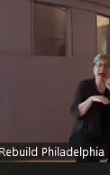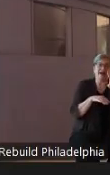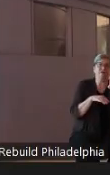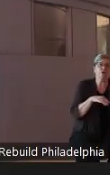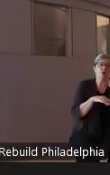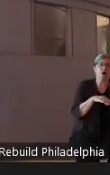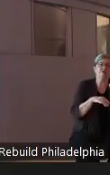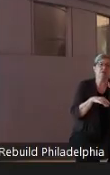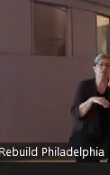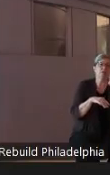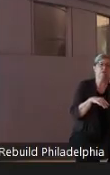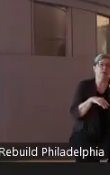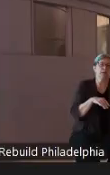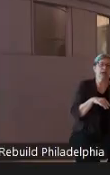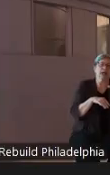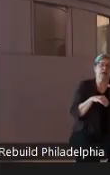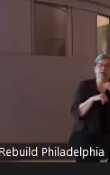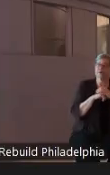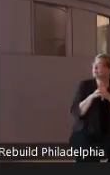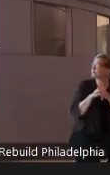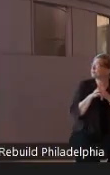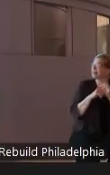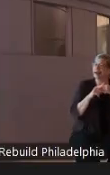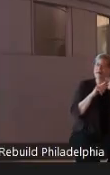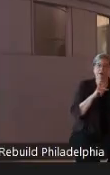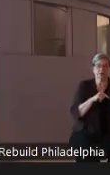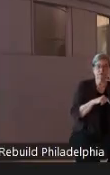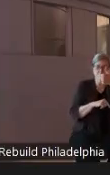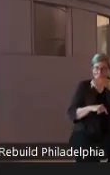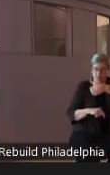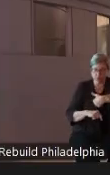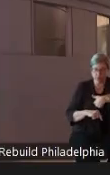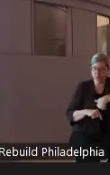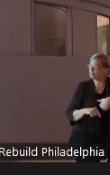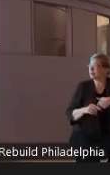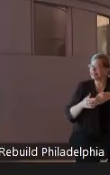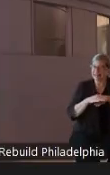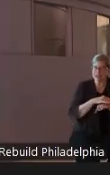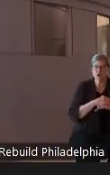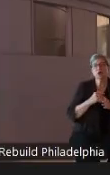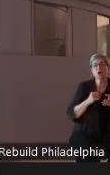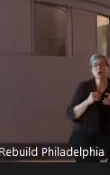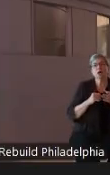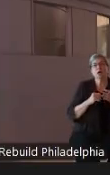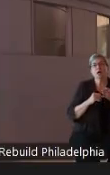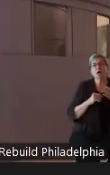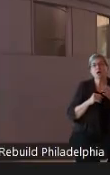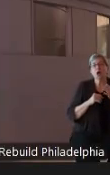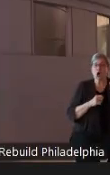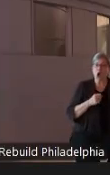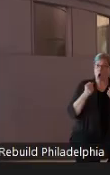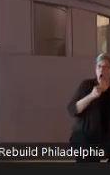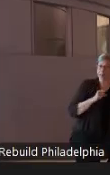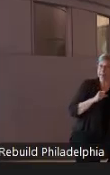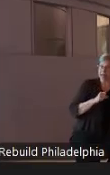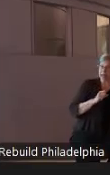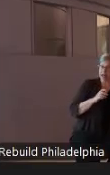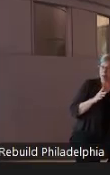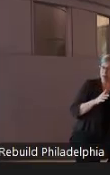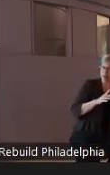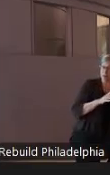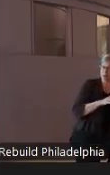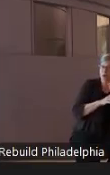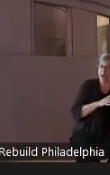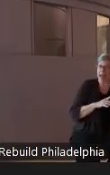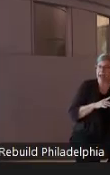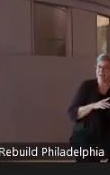Republic and go into the entrance on that side of the building. Cars can come in through Avenue of